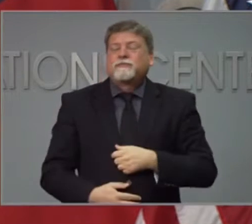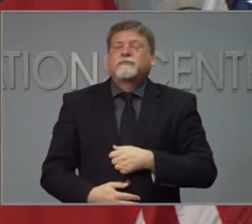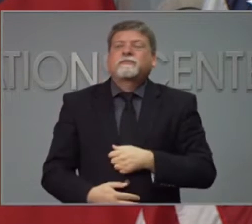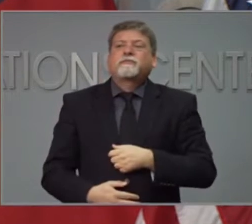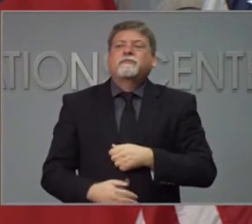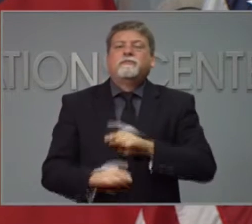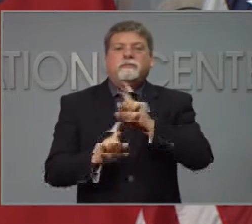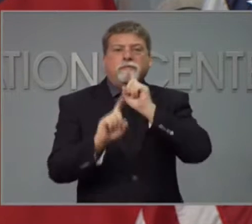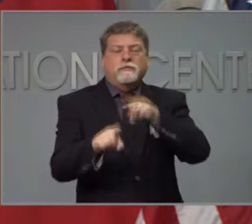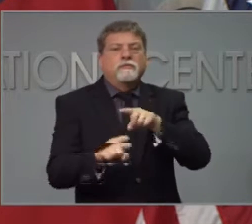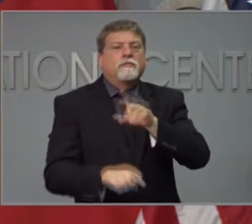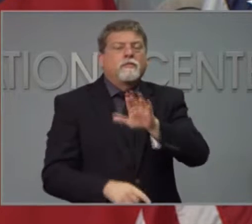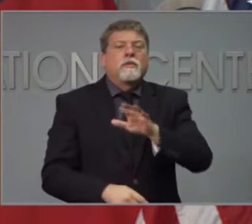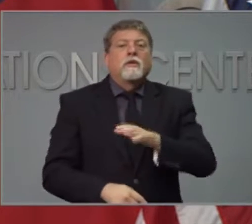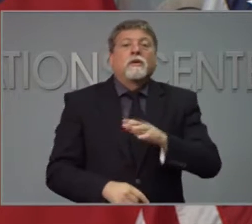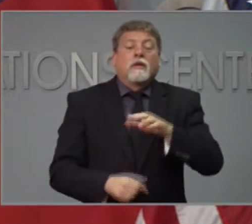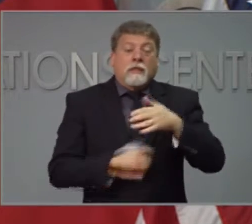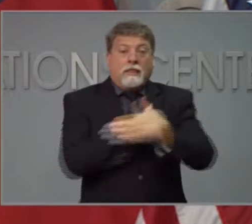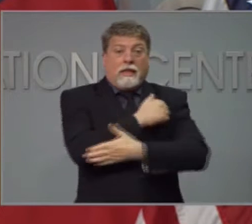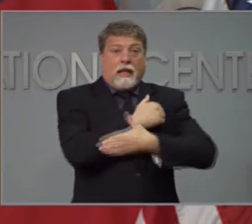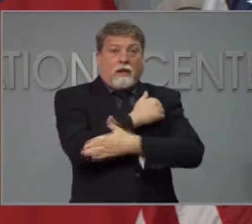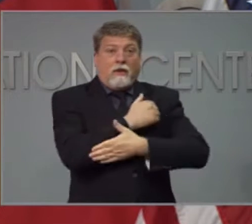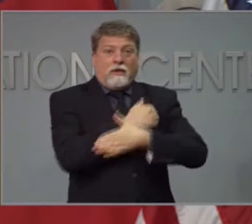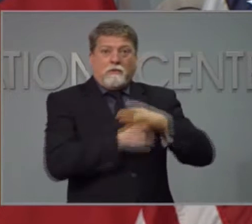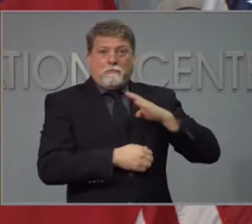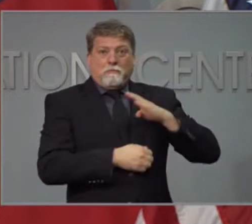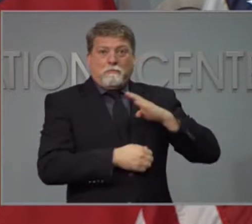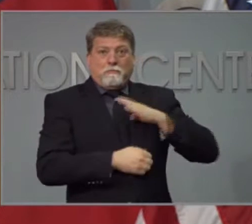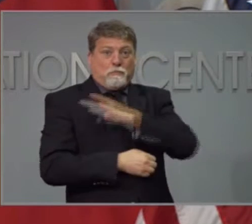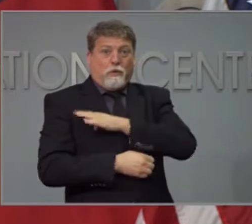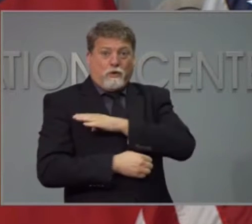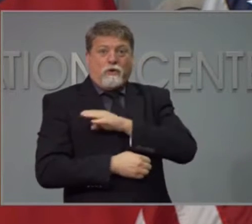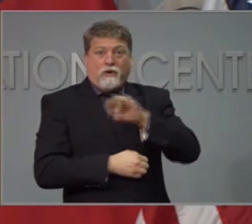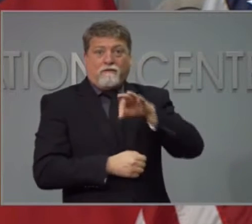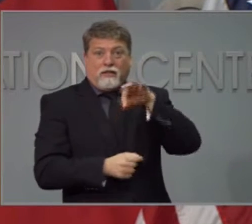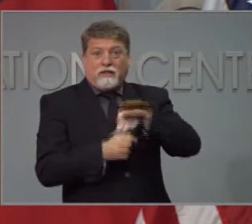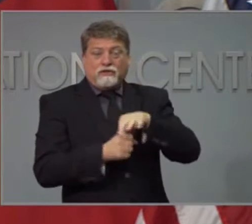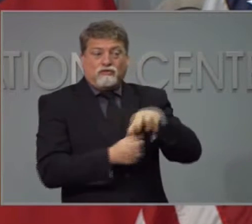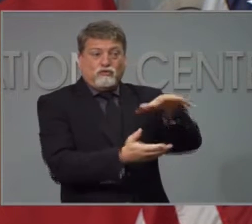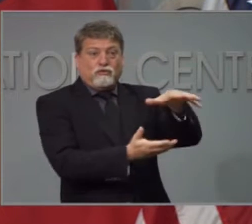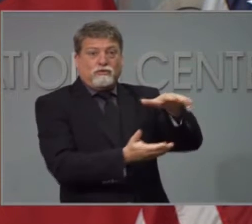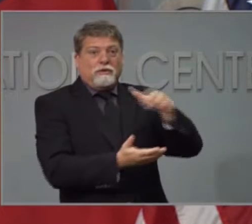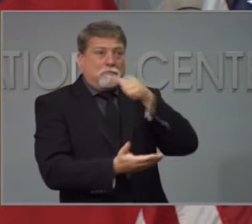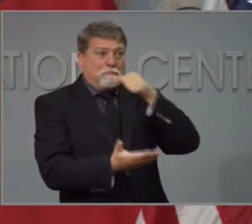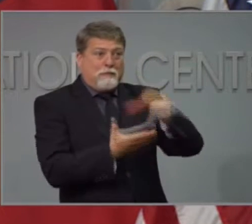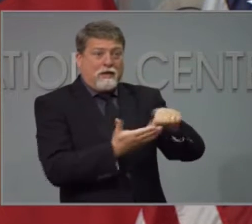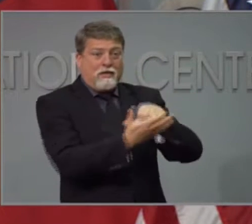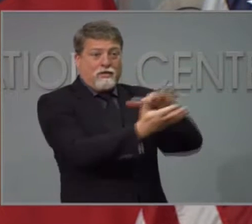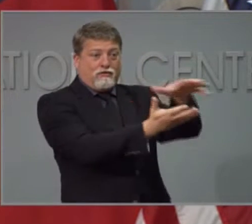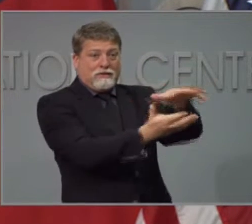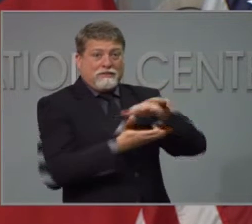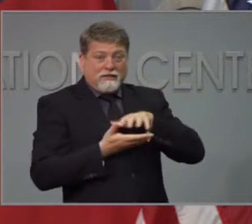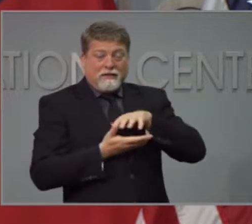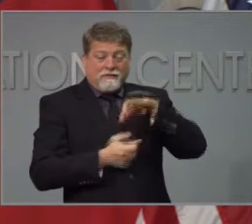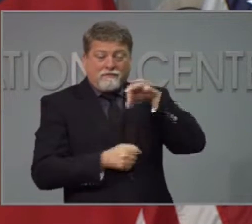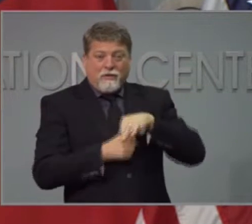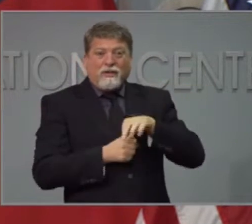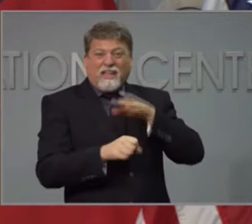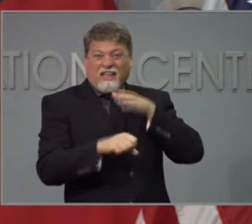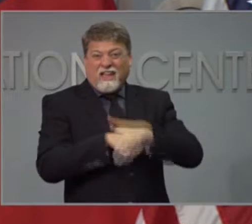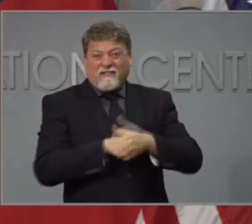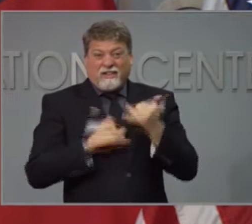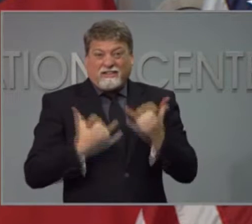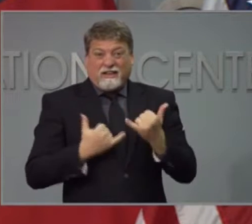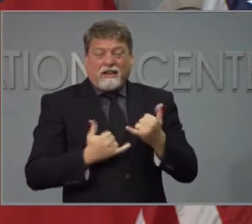receive absentee by mail envelopes or ballots in those envelopes, that is scanned into the State Election